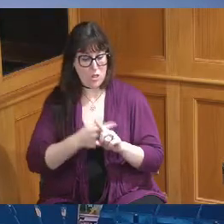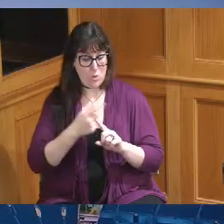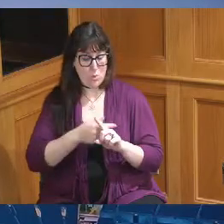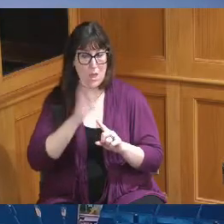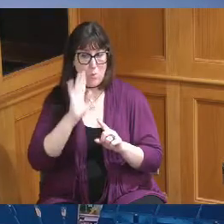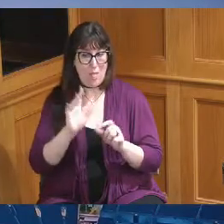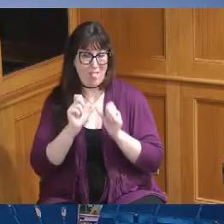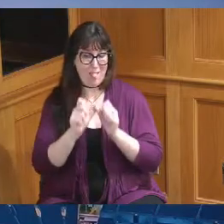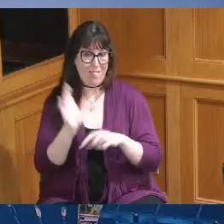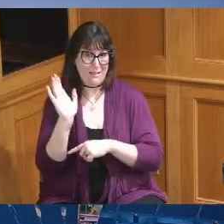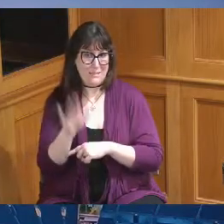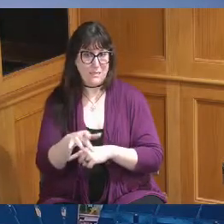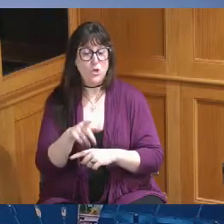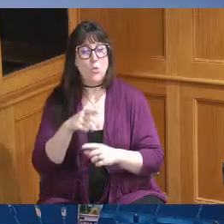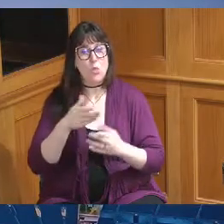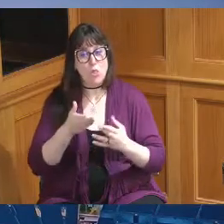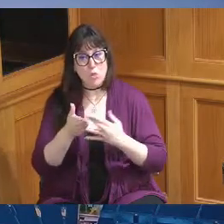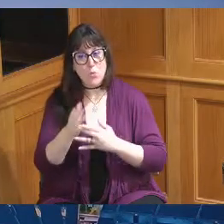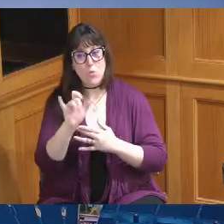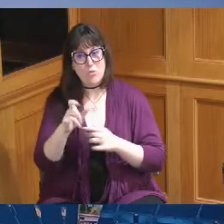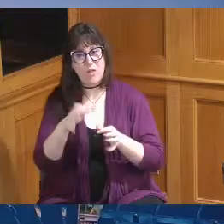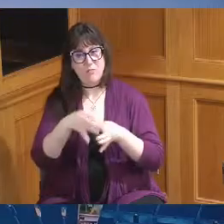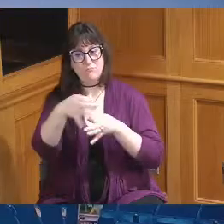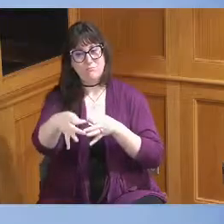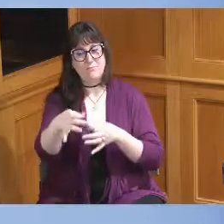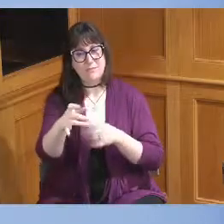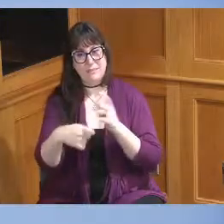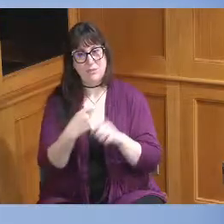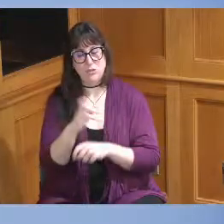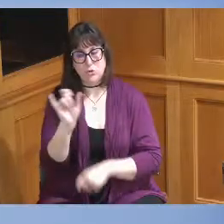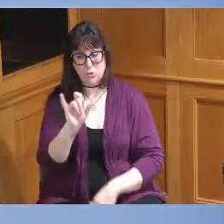through the extension years as well.